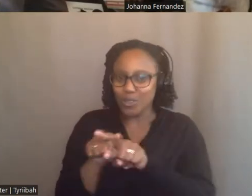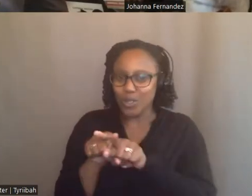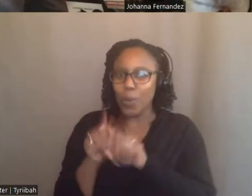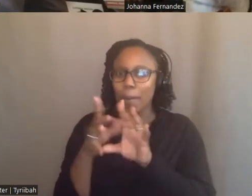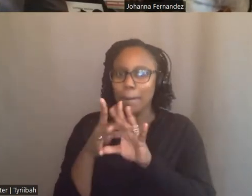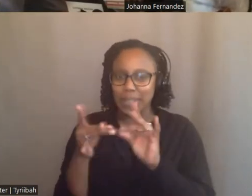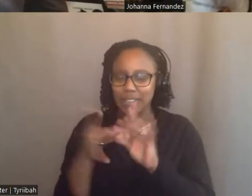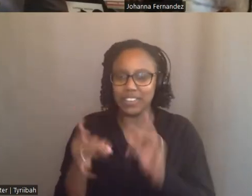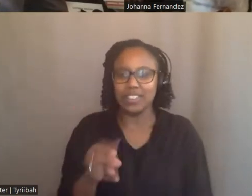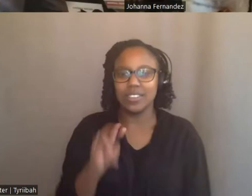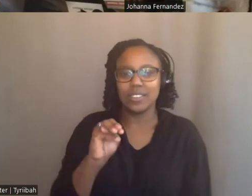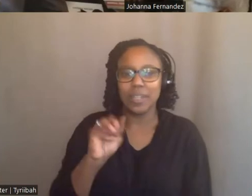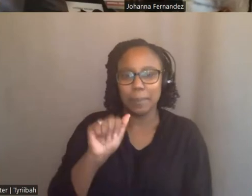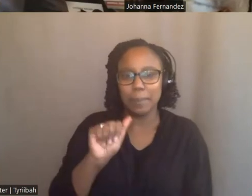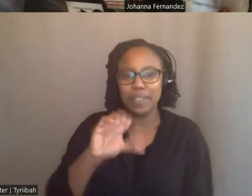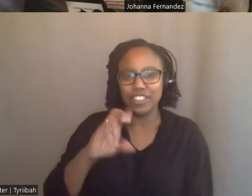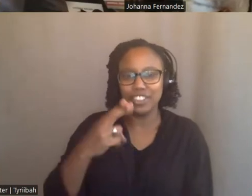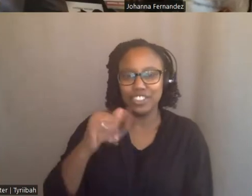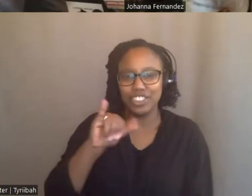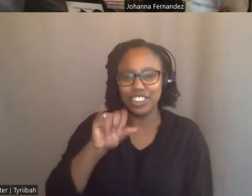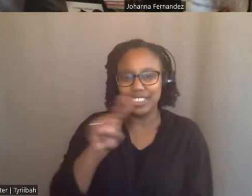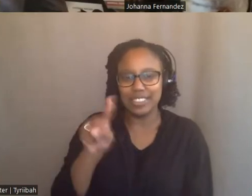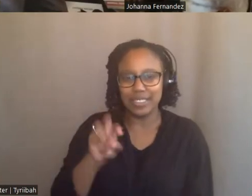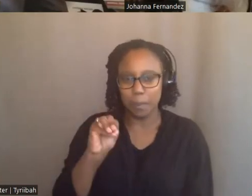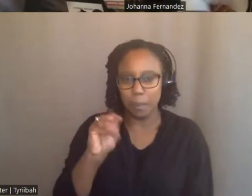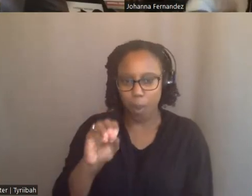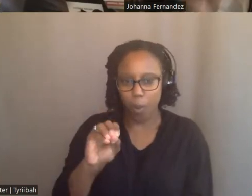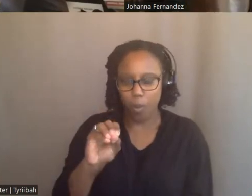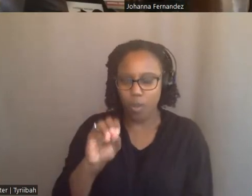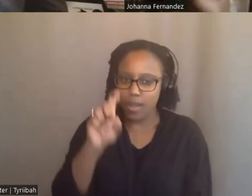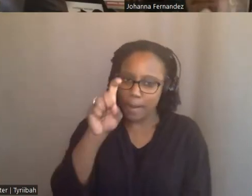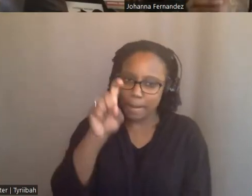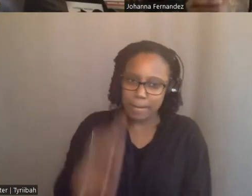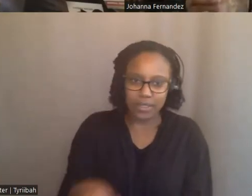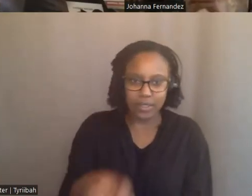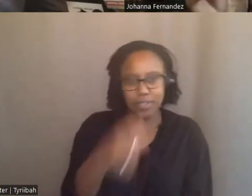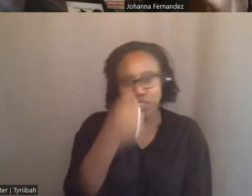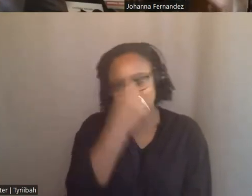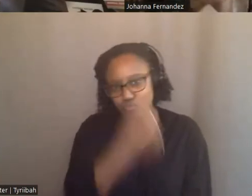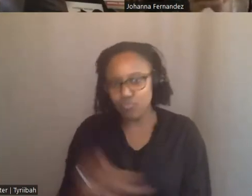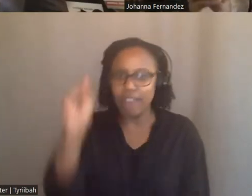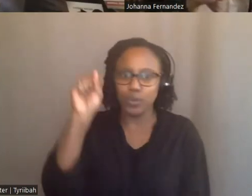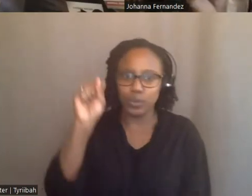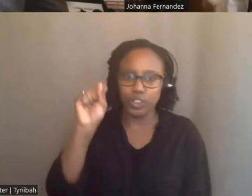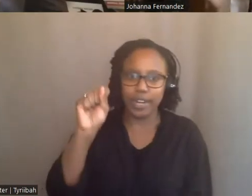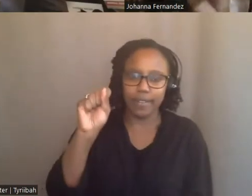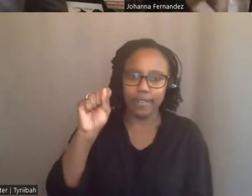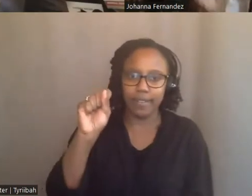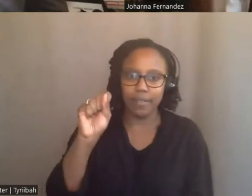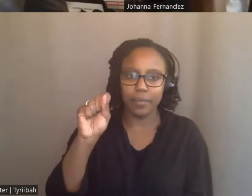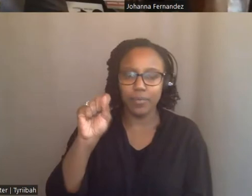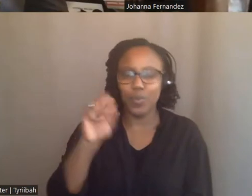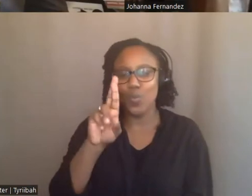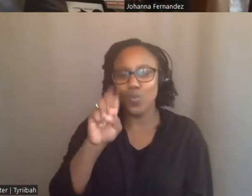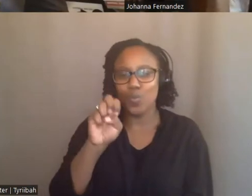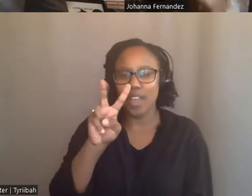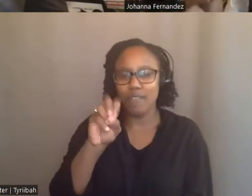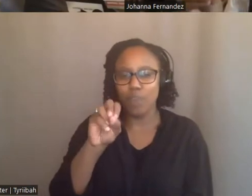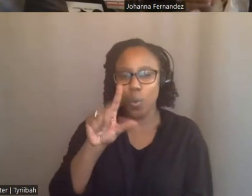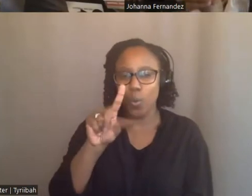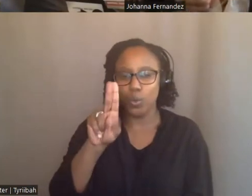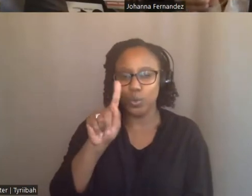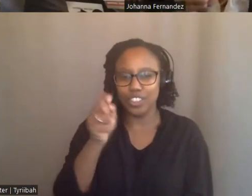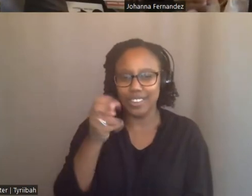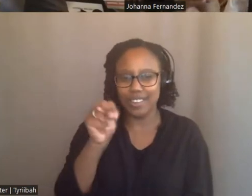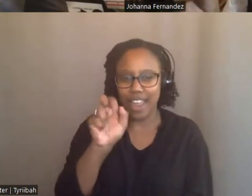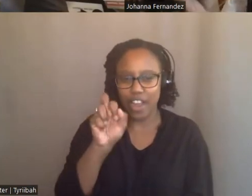machismo must be revolutionary. So point number 10 says, we believe in the